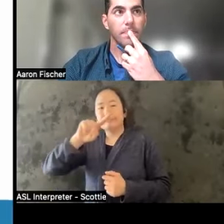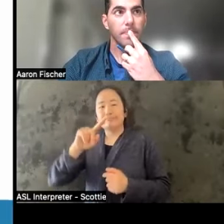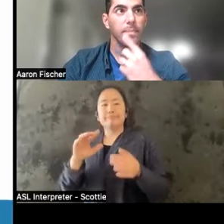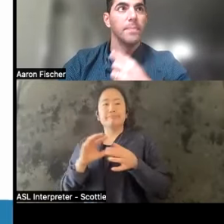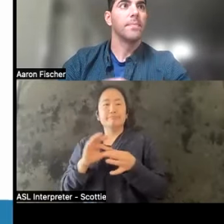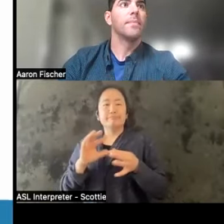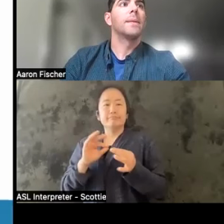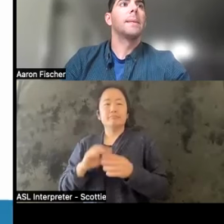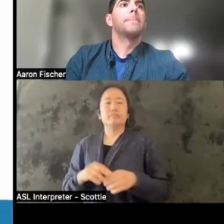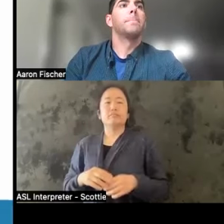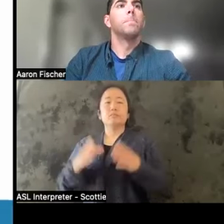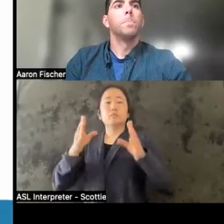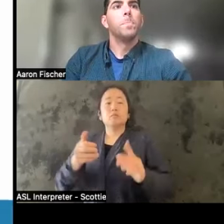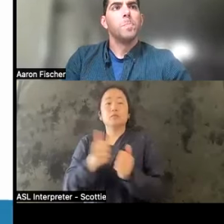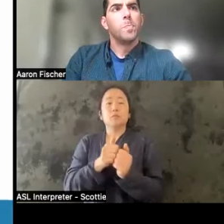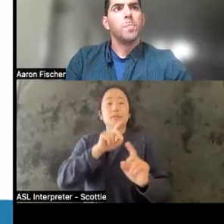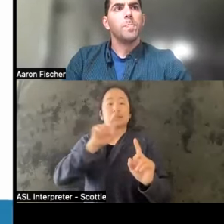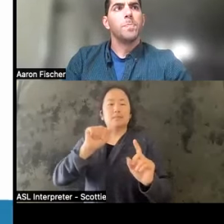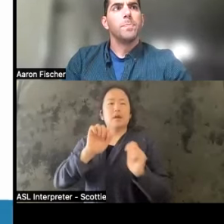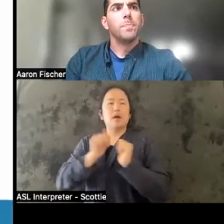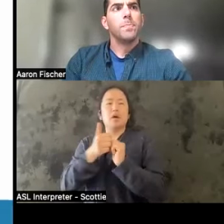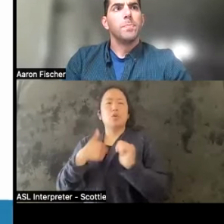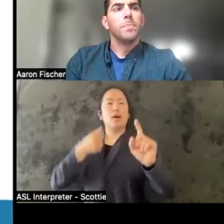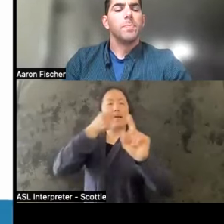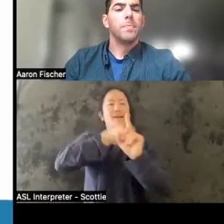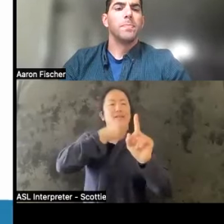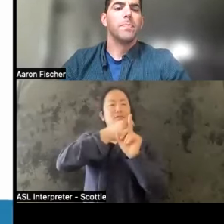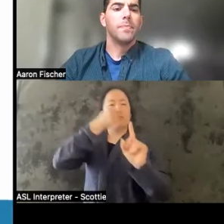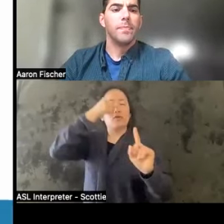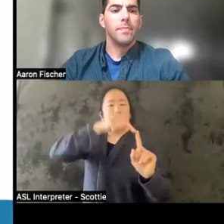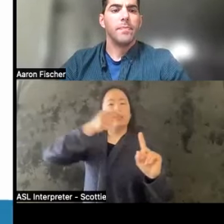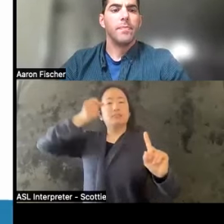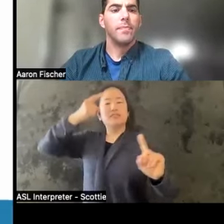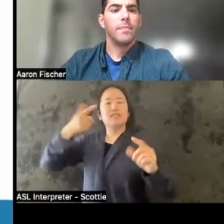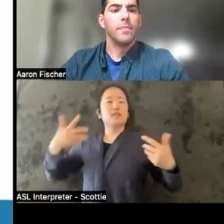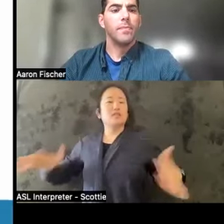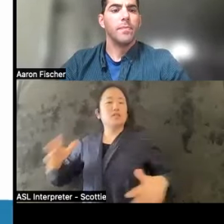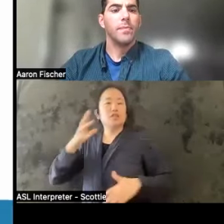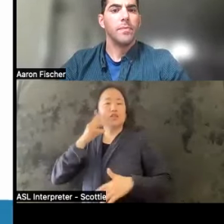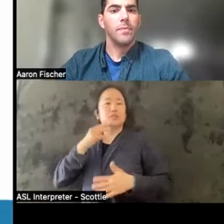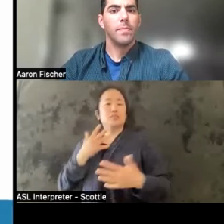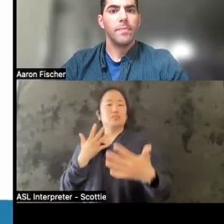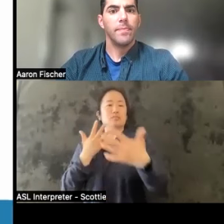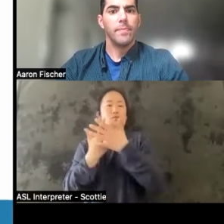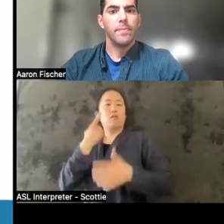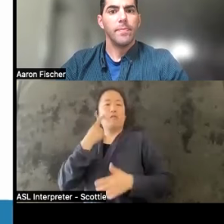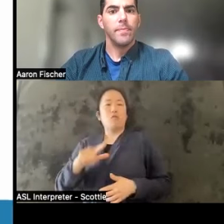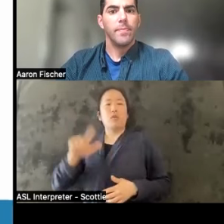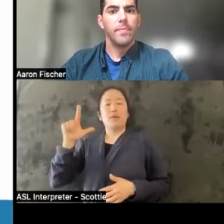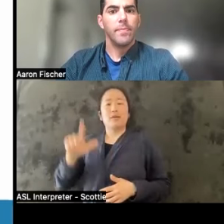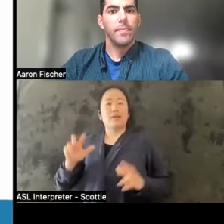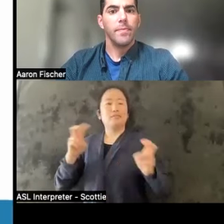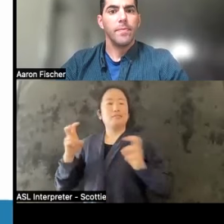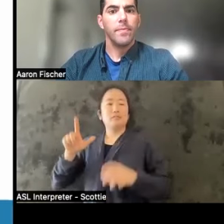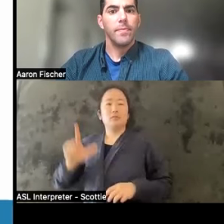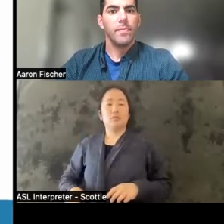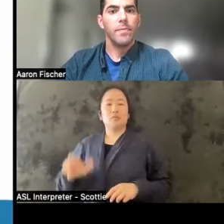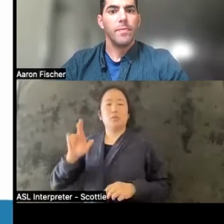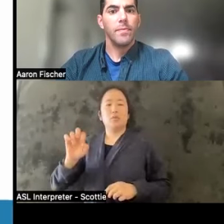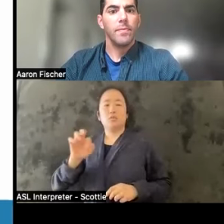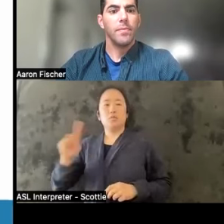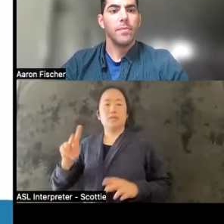for a person with disabilities that has previously been incarcerated for a low-risk infraction in their attempt to